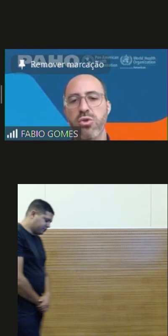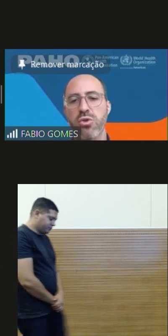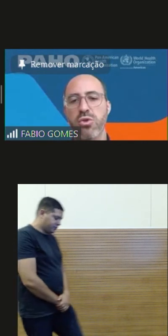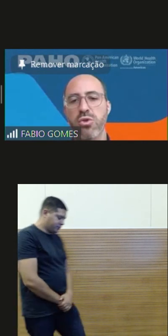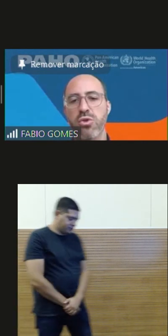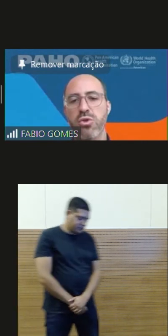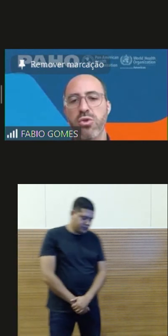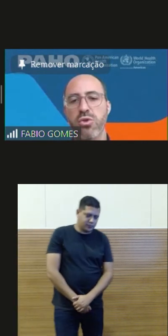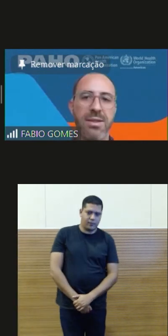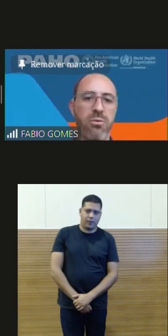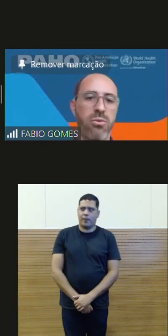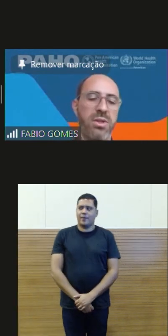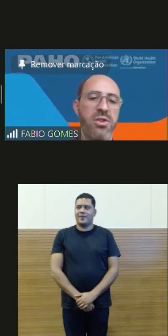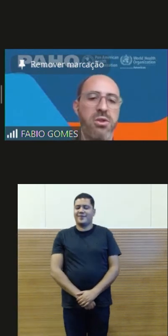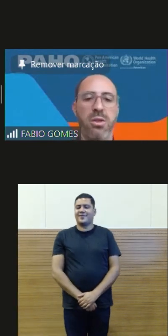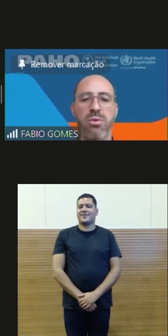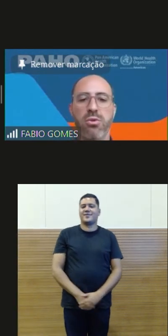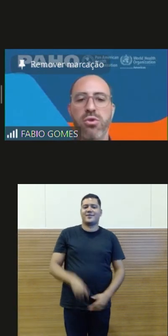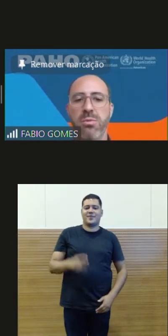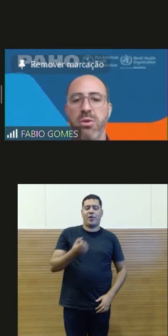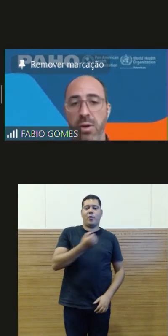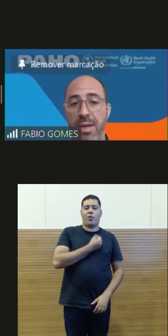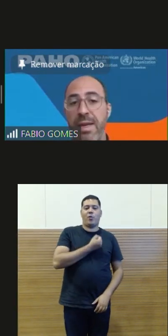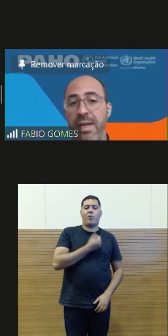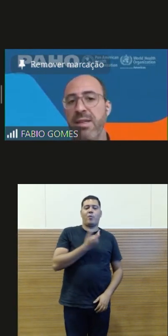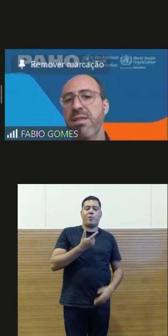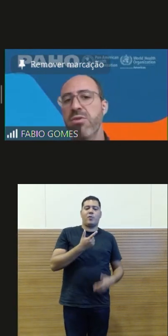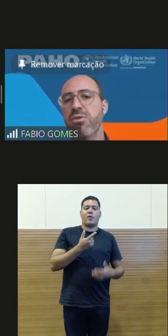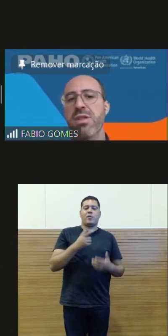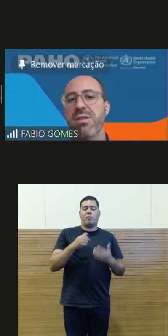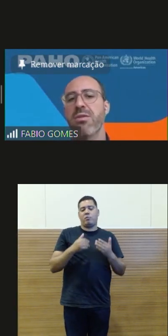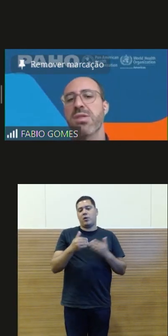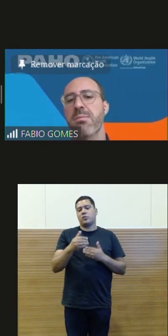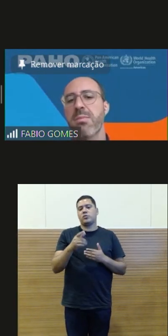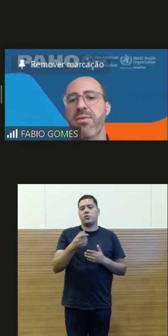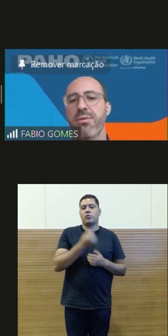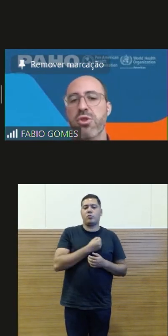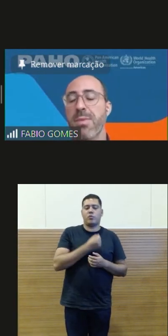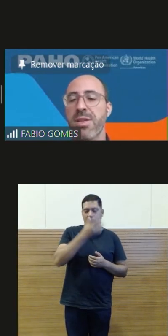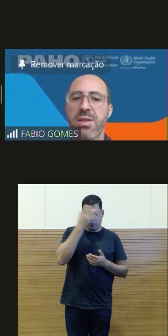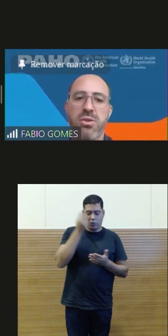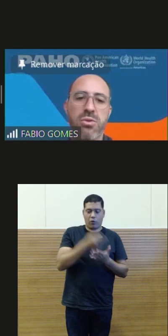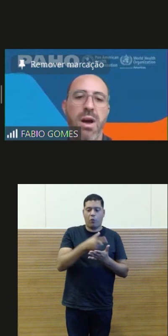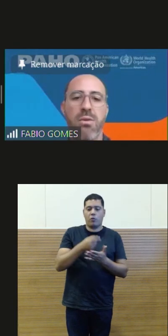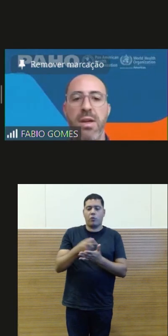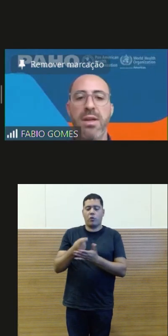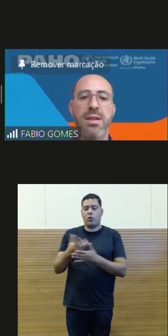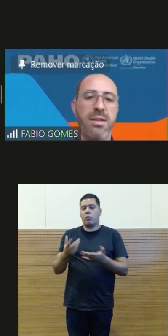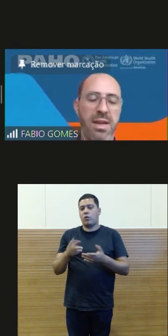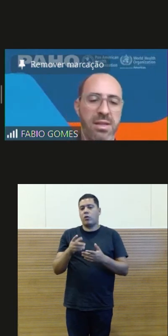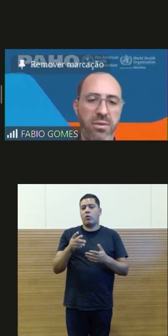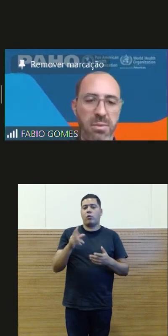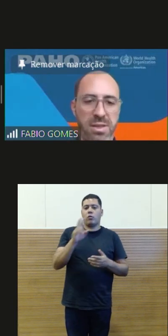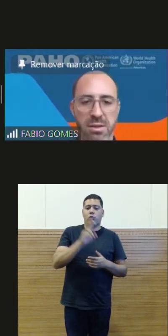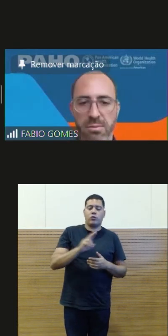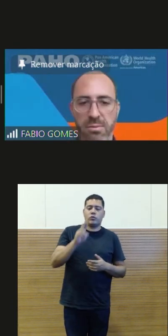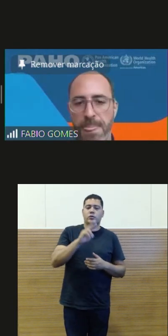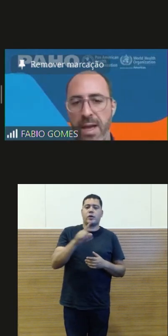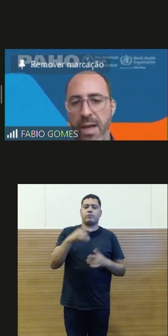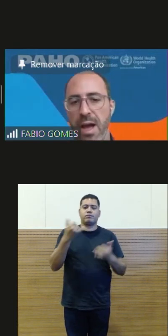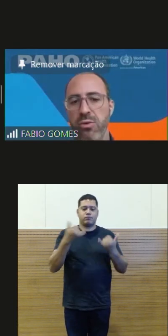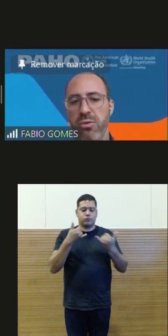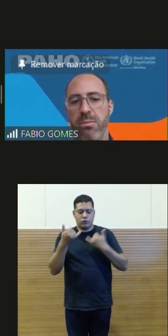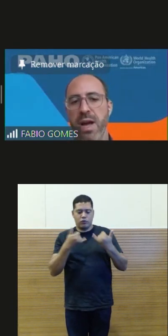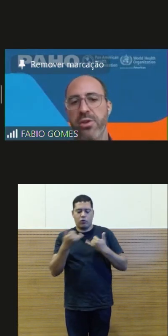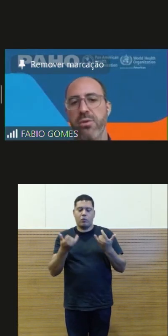to eliminate the numbers. The numbers complicated the understanding of consumers and used only a